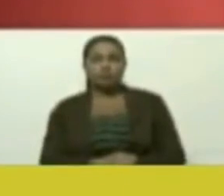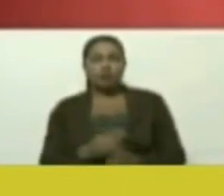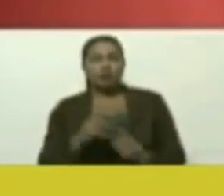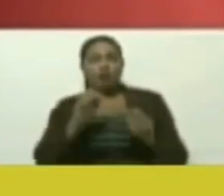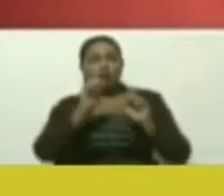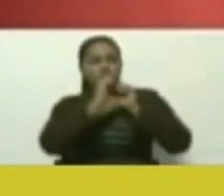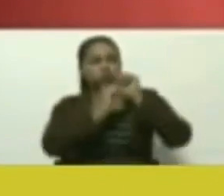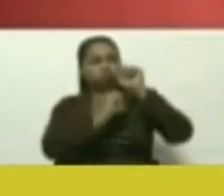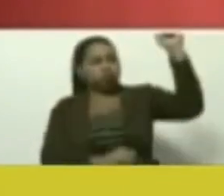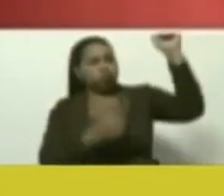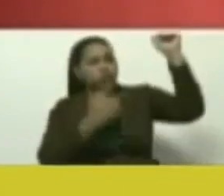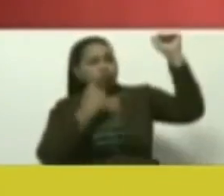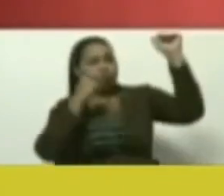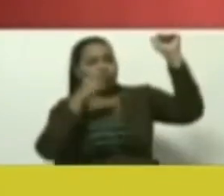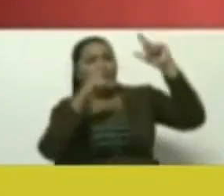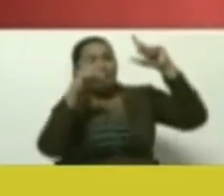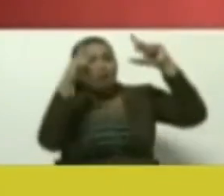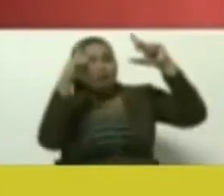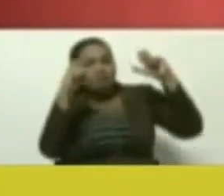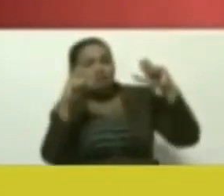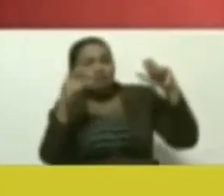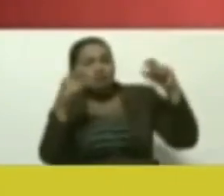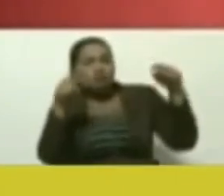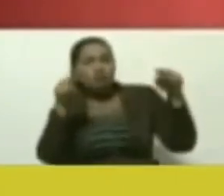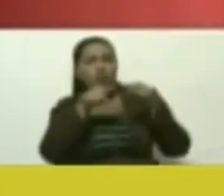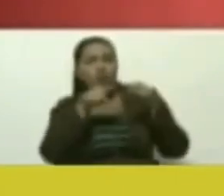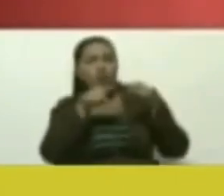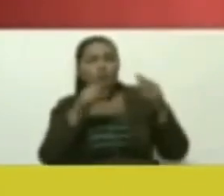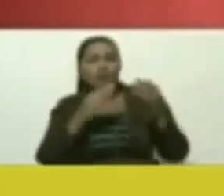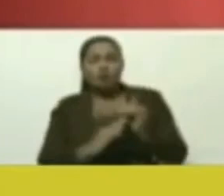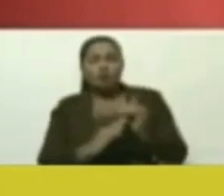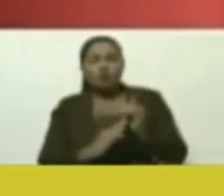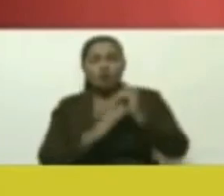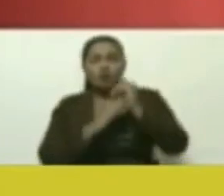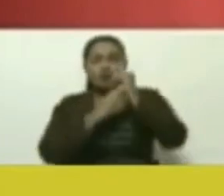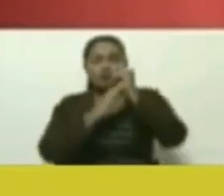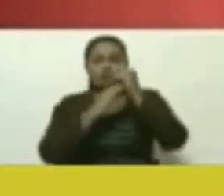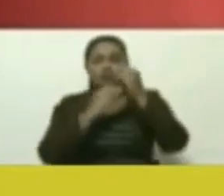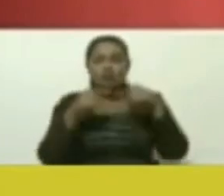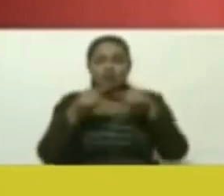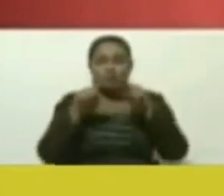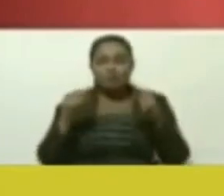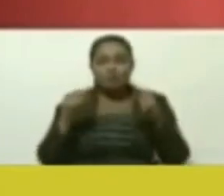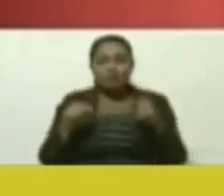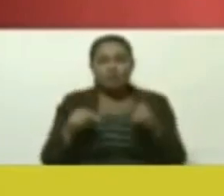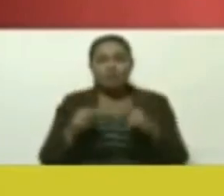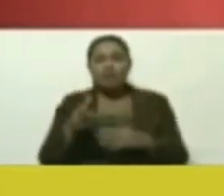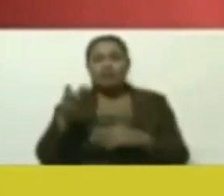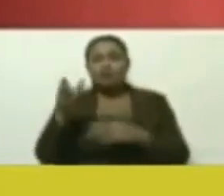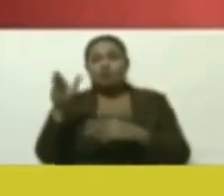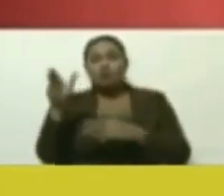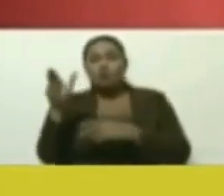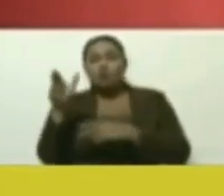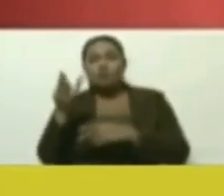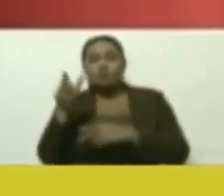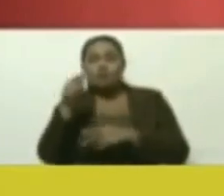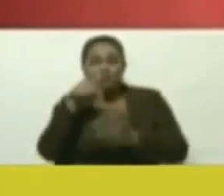the posters and the photographs of different leaders from